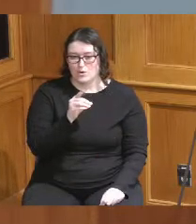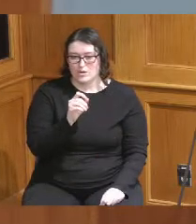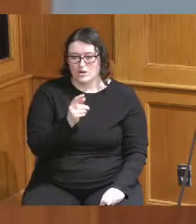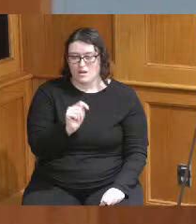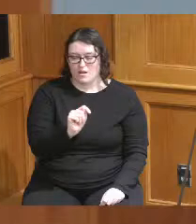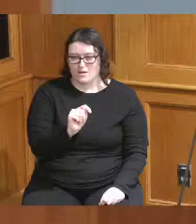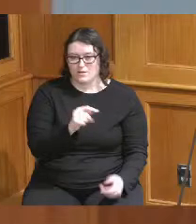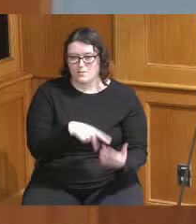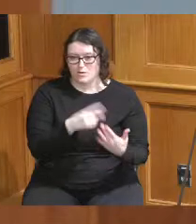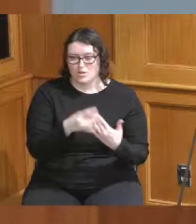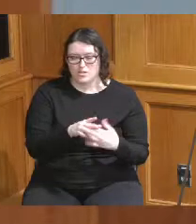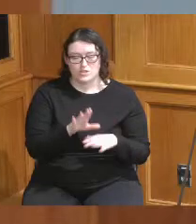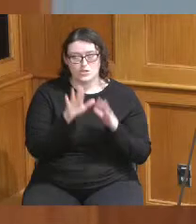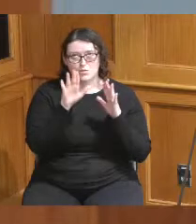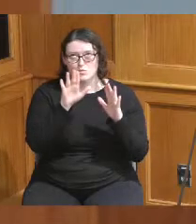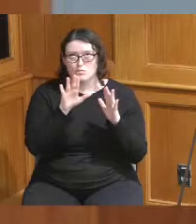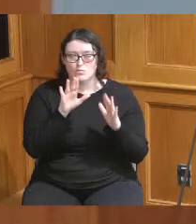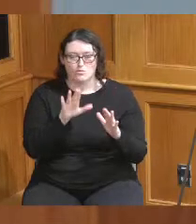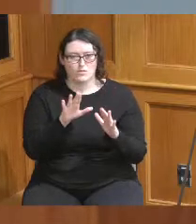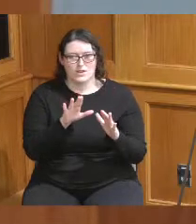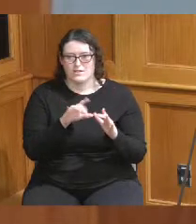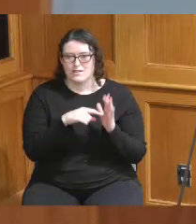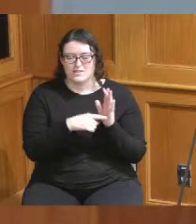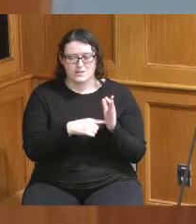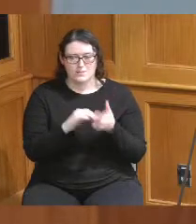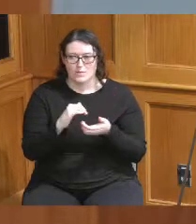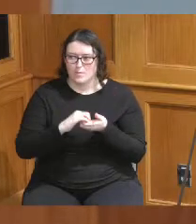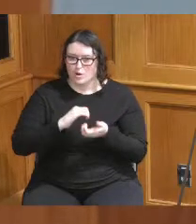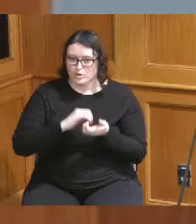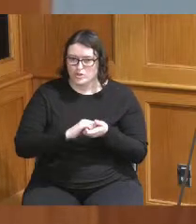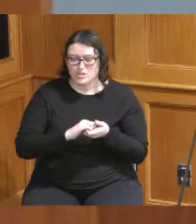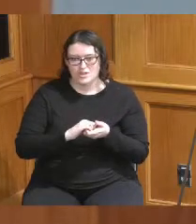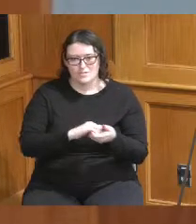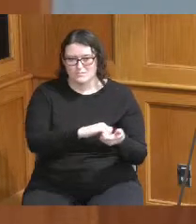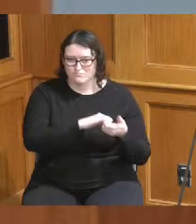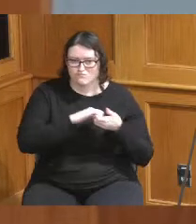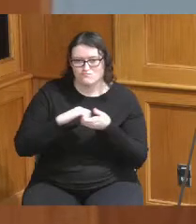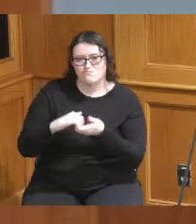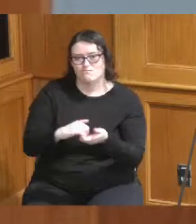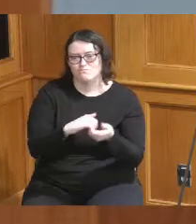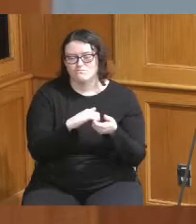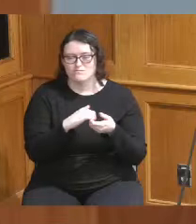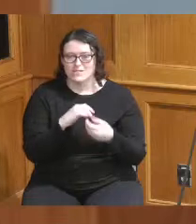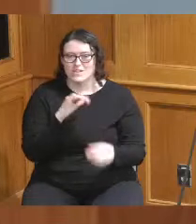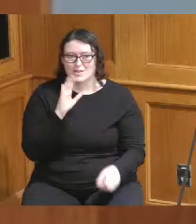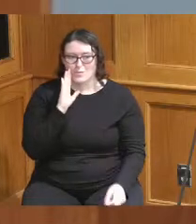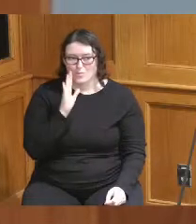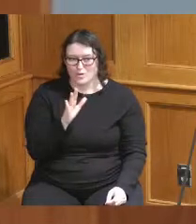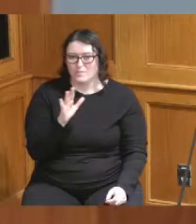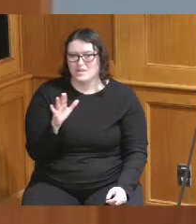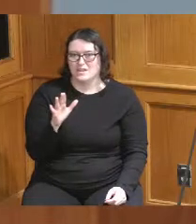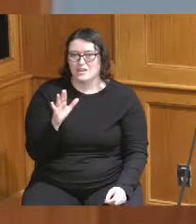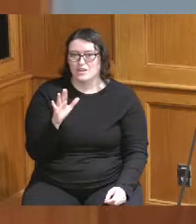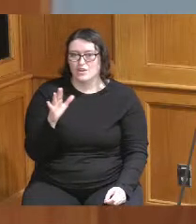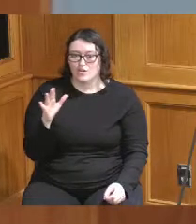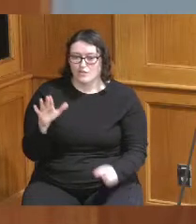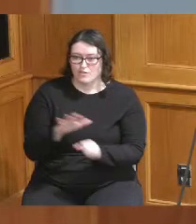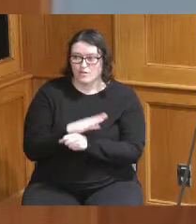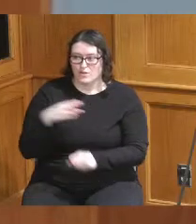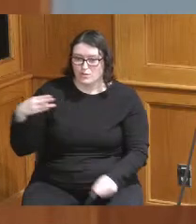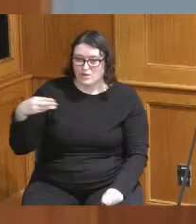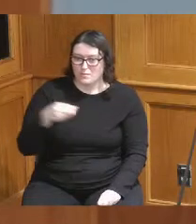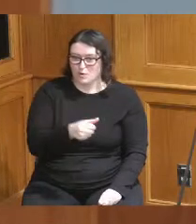is such a great example of partnership and cooperation, is going to be fully reimbursed by